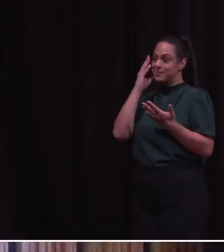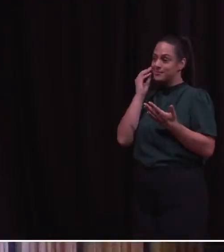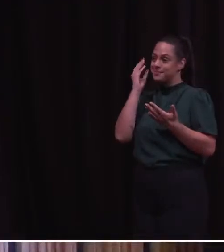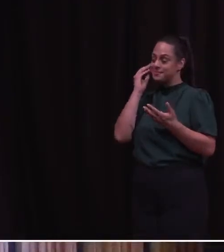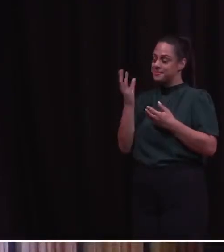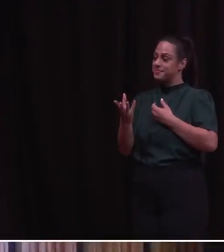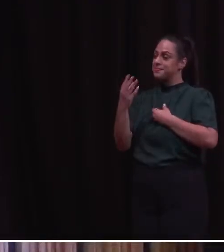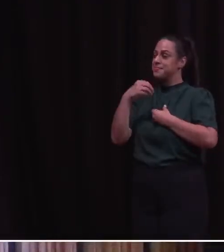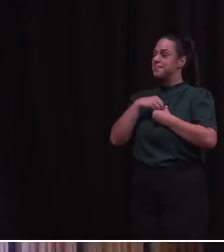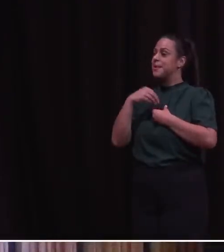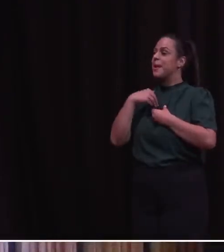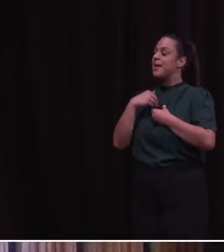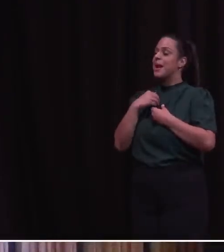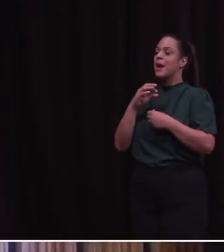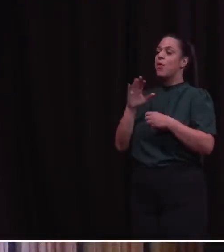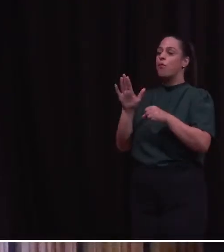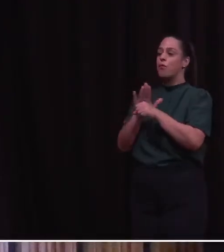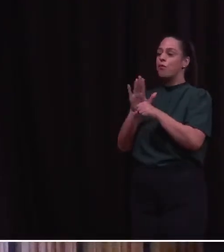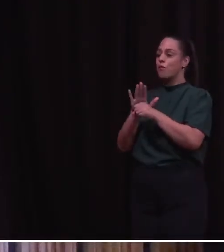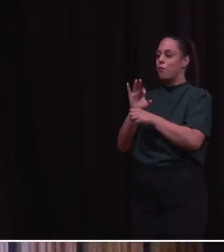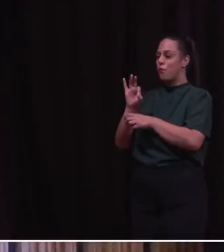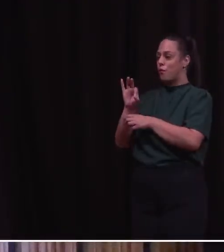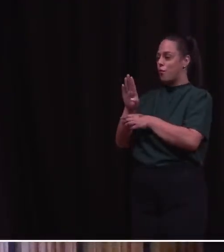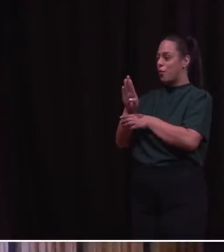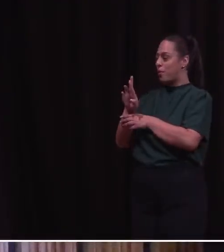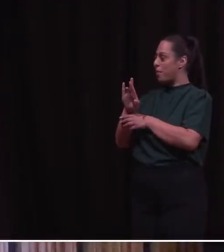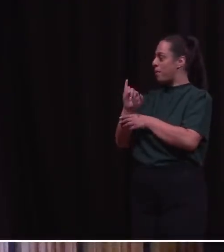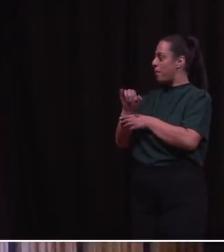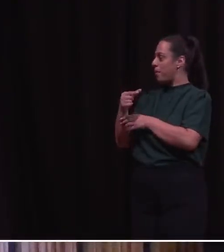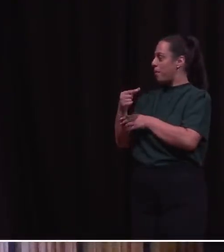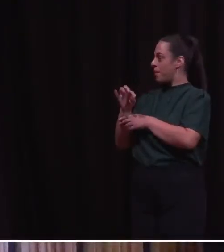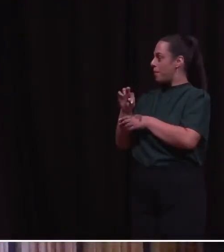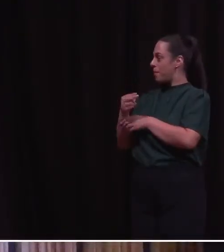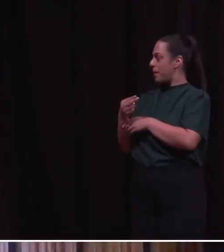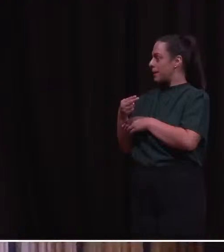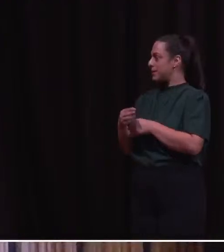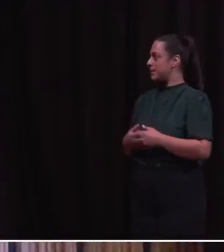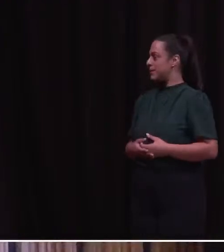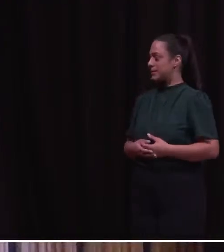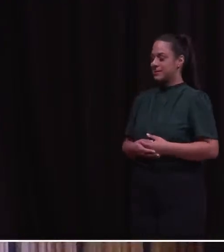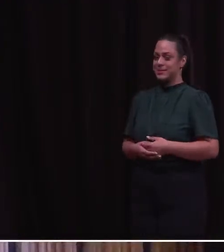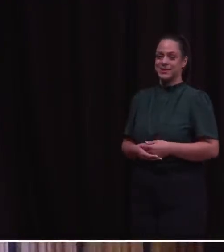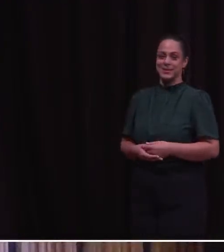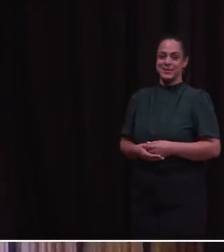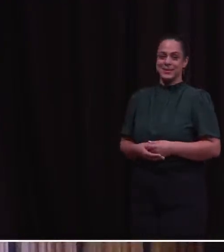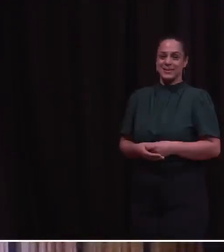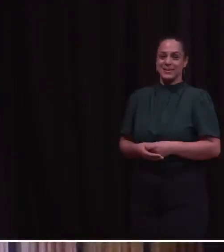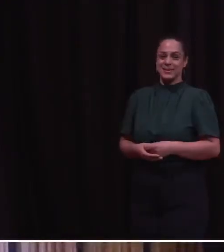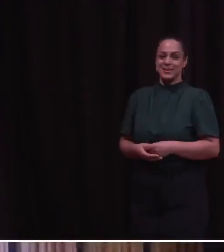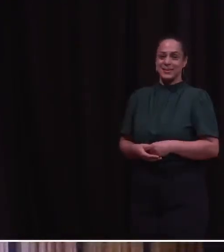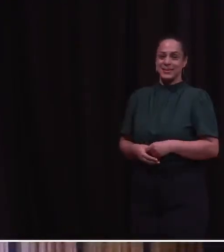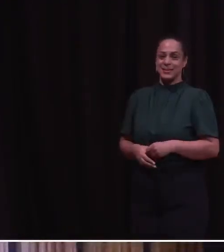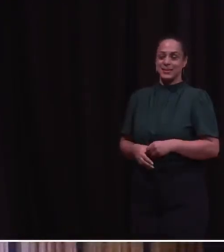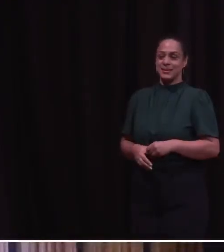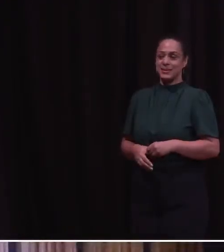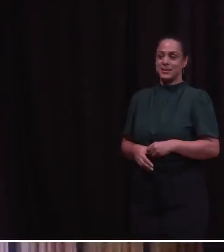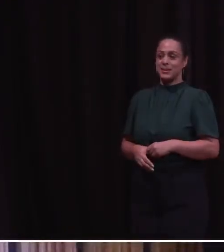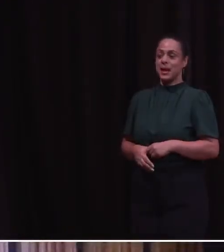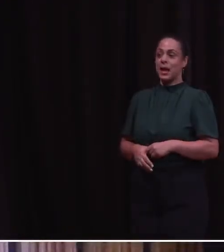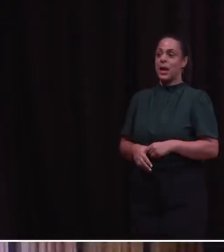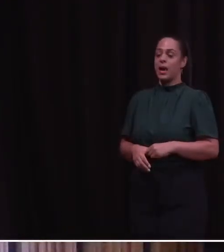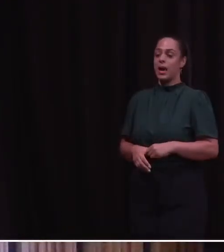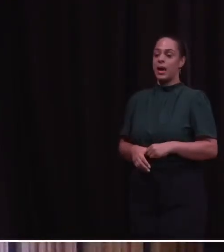work? I don't know which particular experience you are referring to. Your Fulbright grant. Oh,